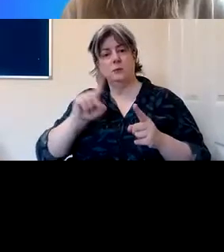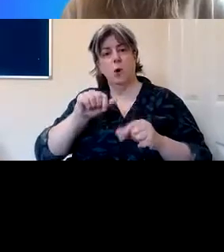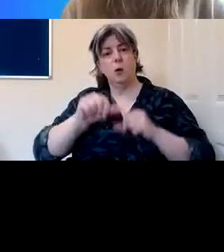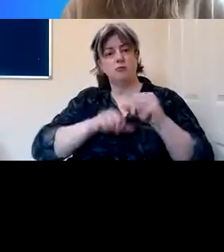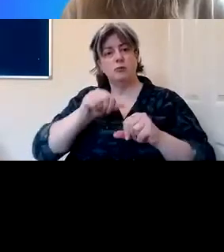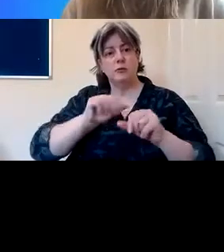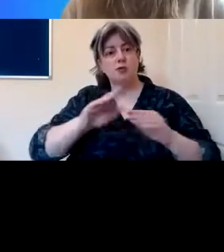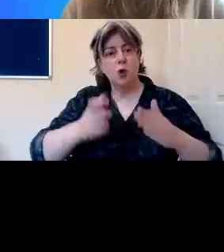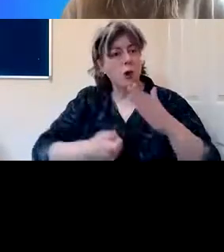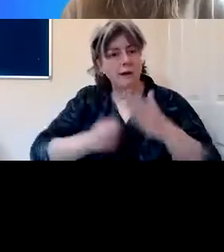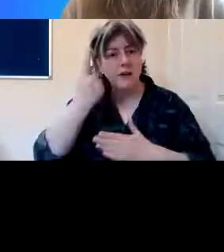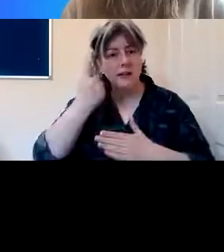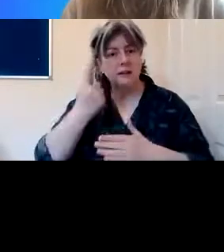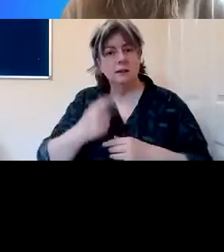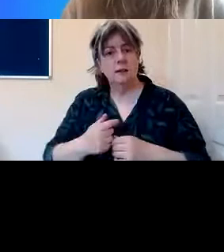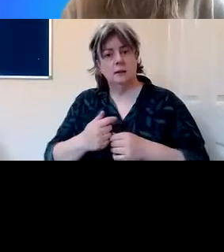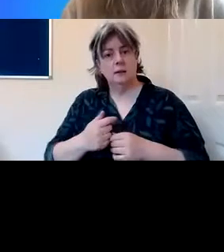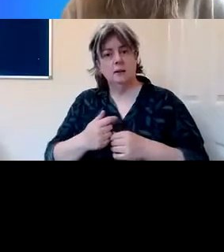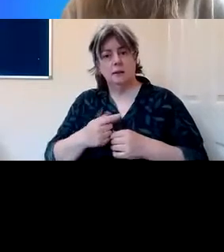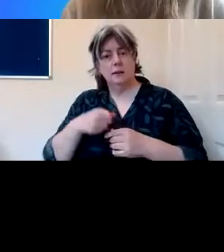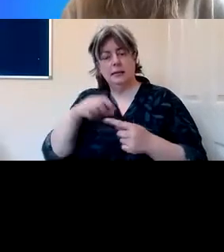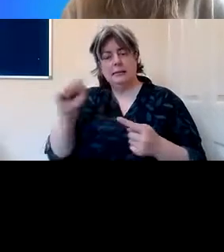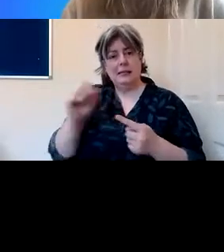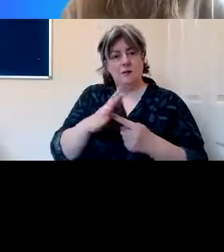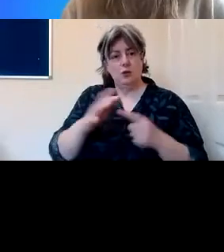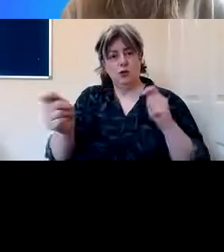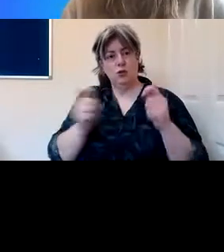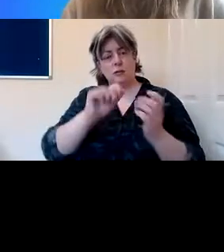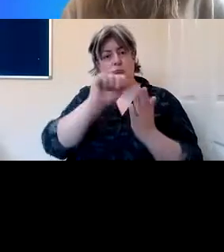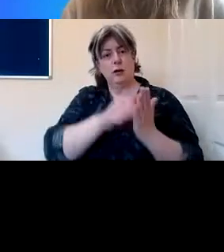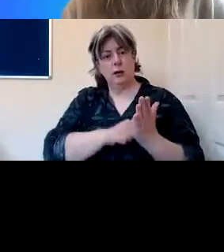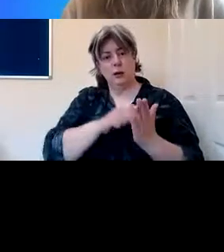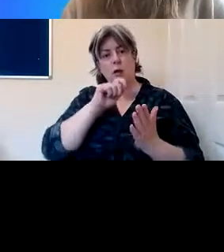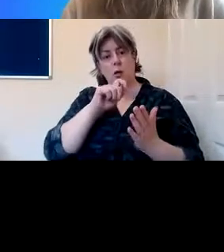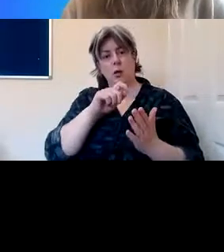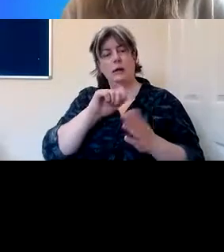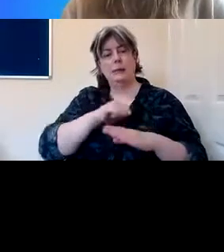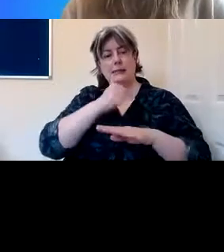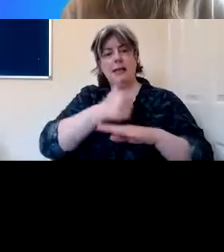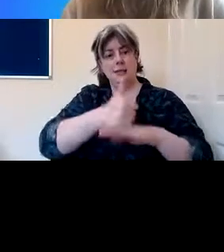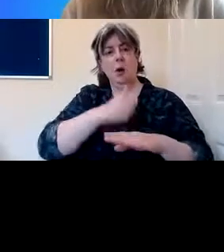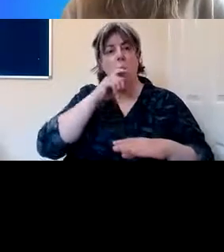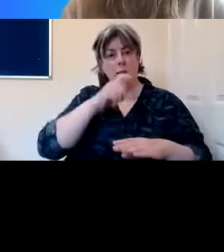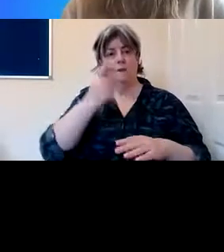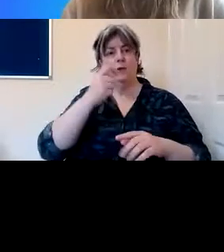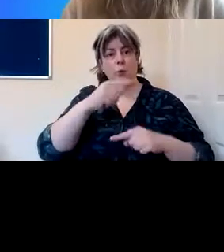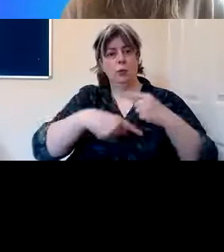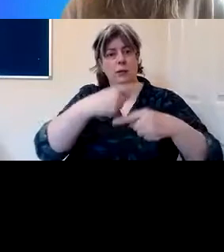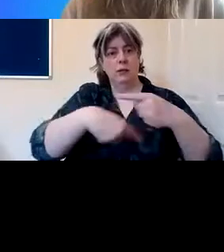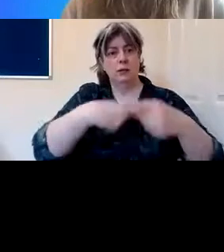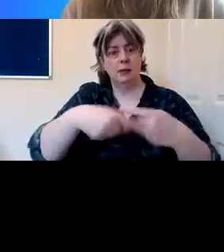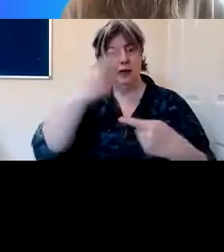going to be a significant change programme. It's going to take a number of years to bed in. And I think we need to make a start of